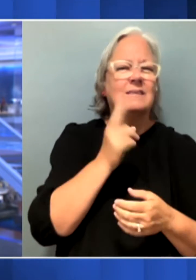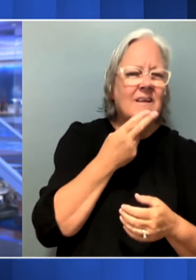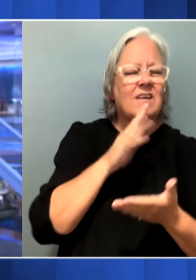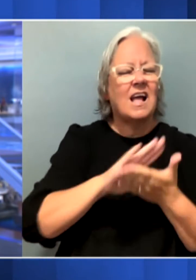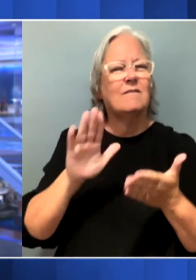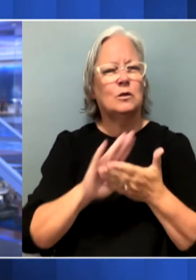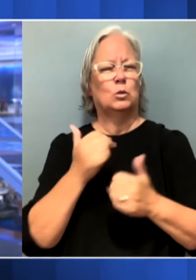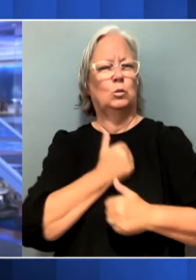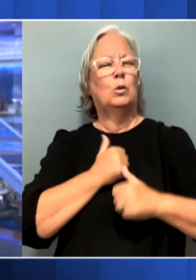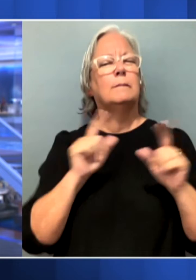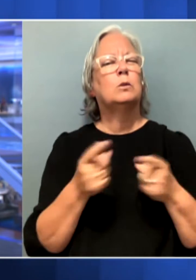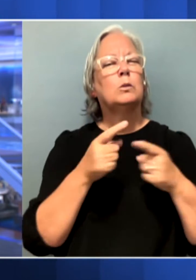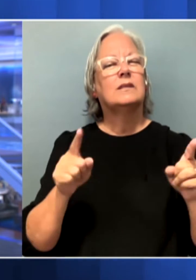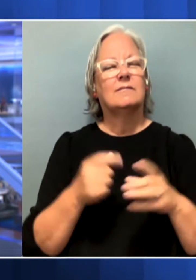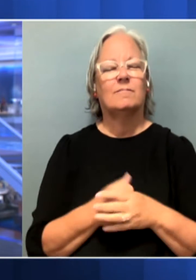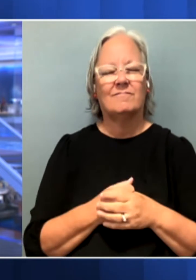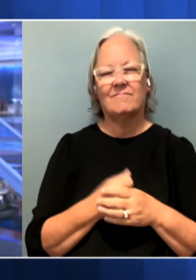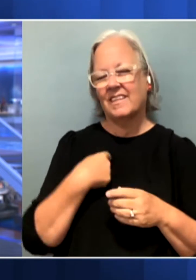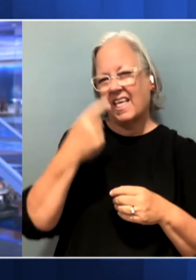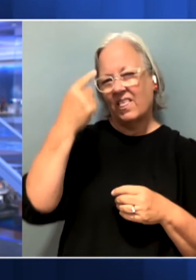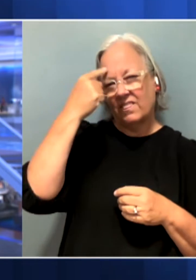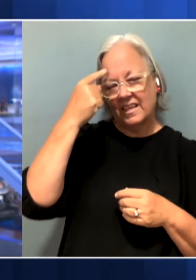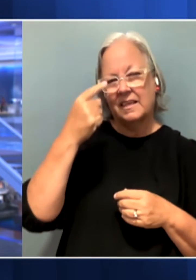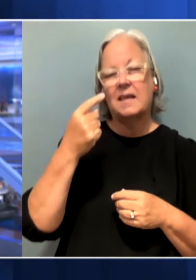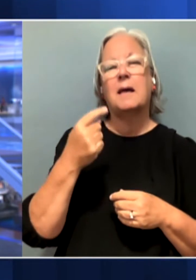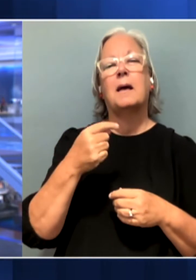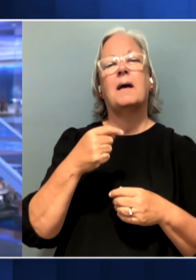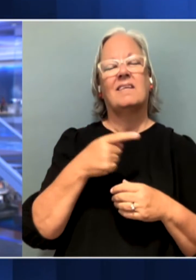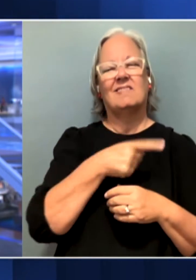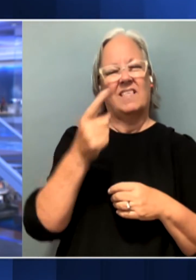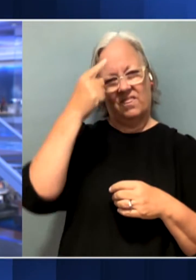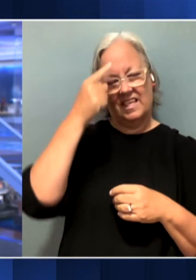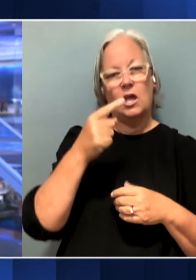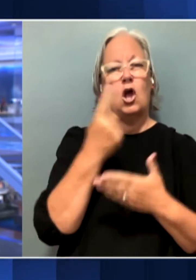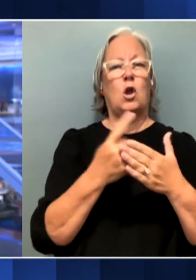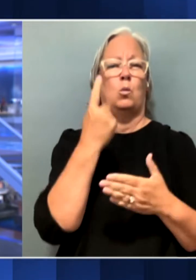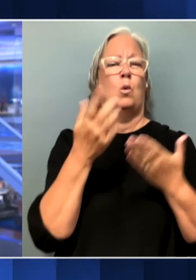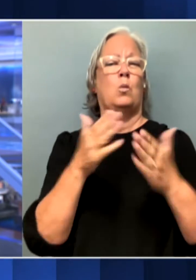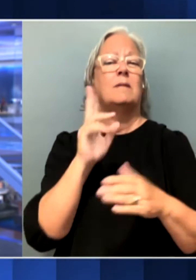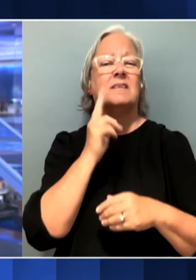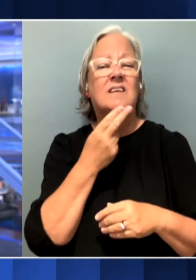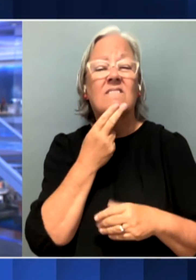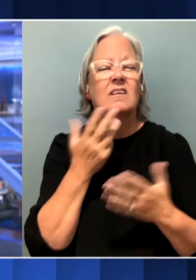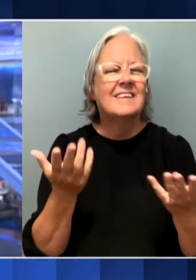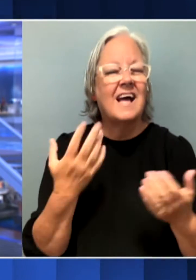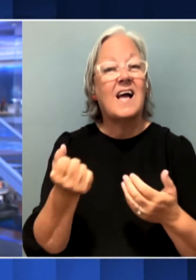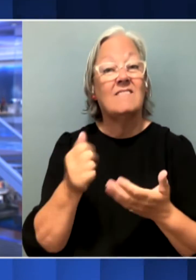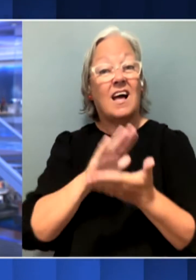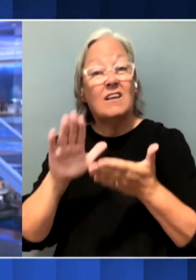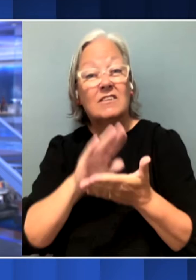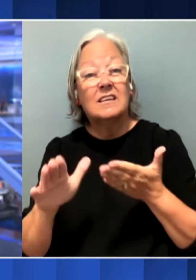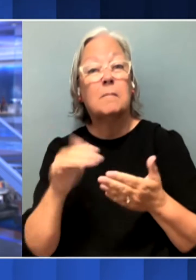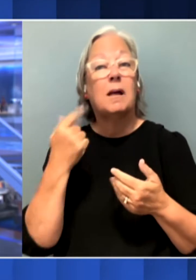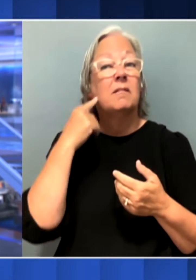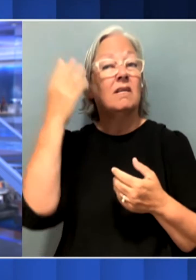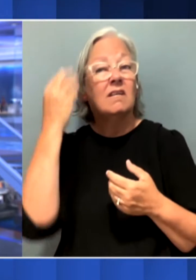enjoy music? I think the misconception is that there's one way to be deaf. So some people are hard of hearing, so they might have hearing loss in one ear, two